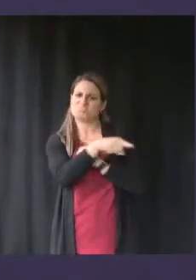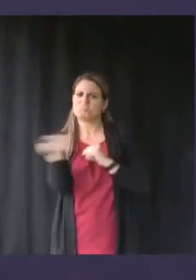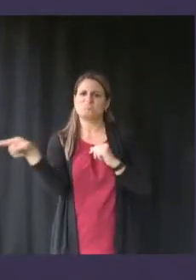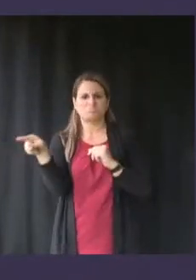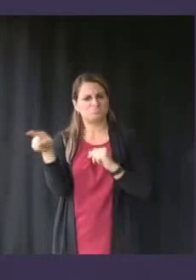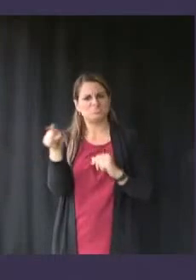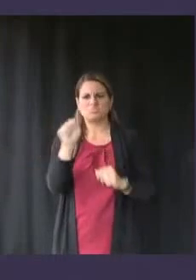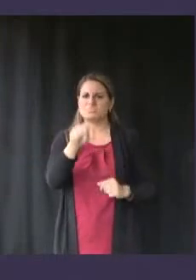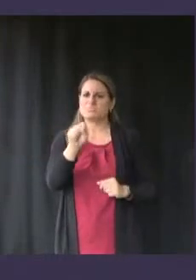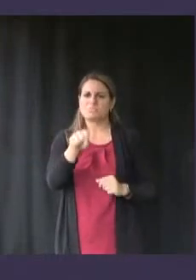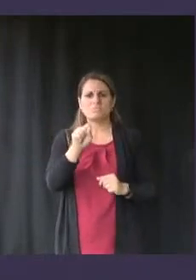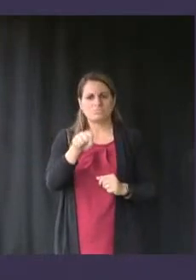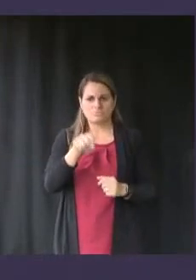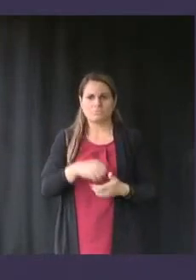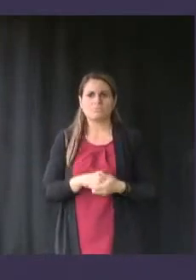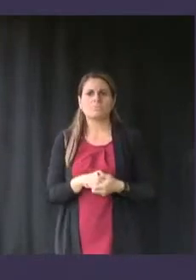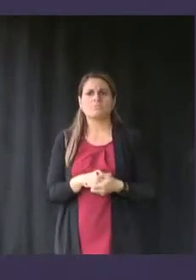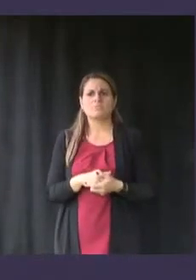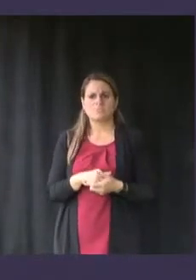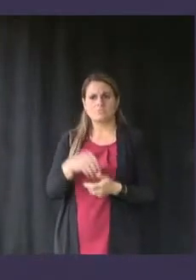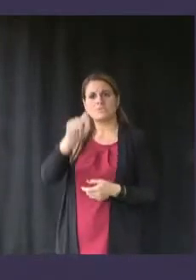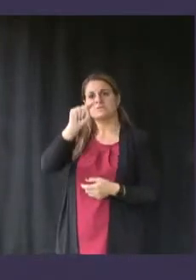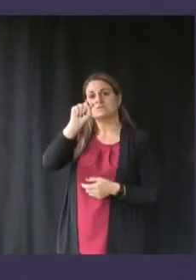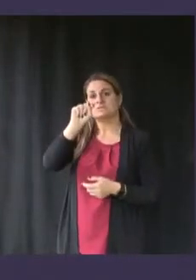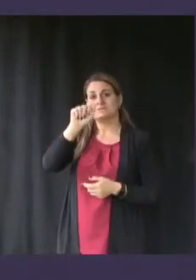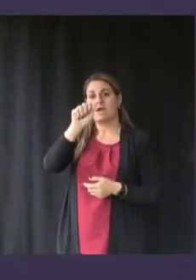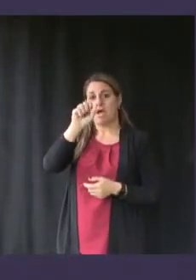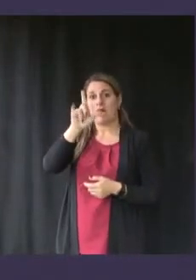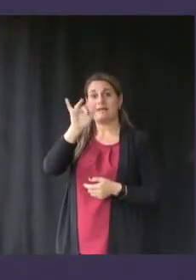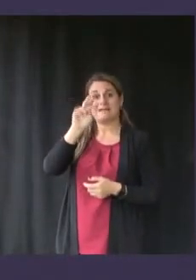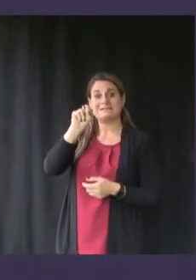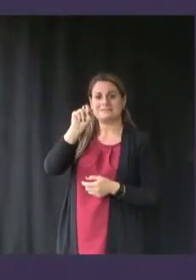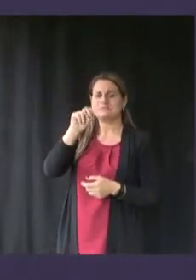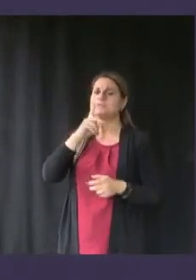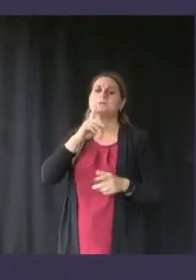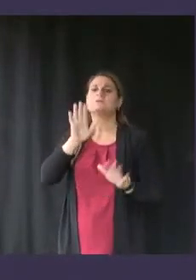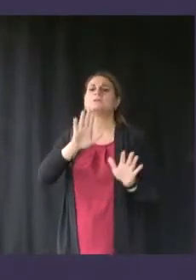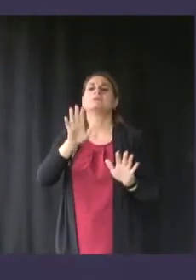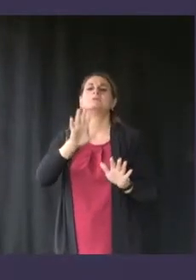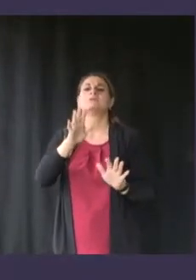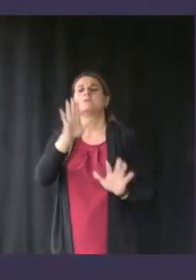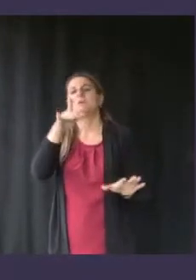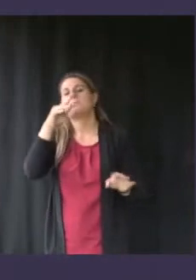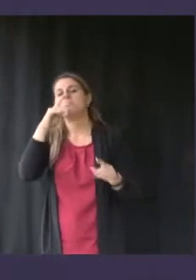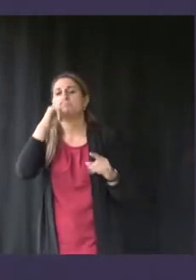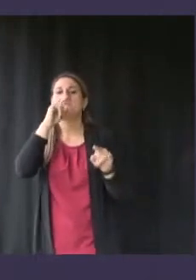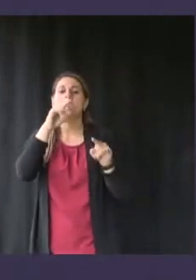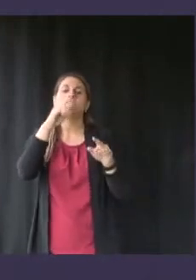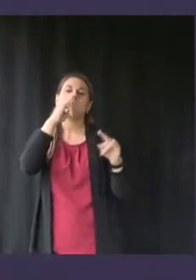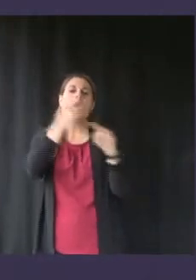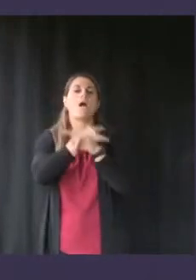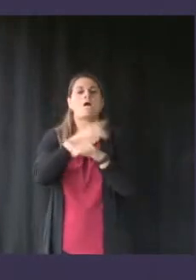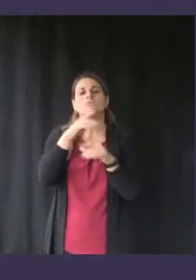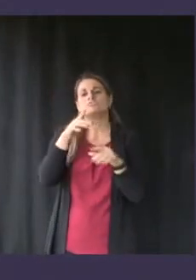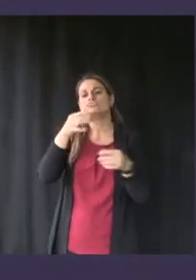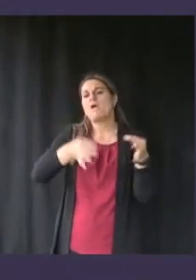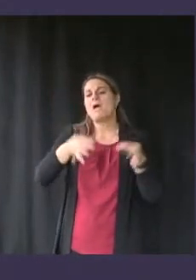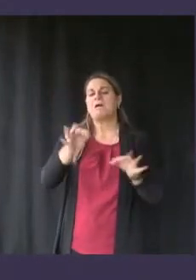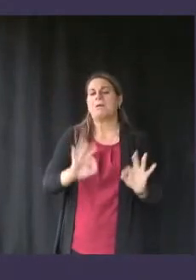Stalin suggested a show trial for a day or two or a week or two, and then execute all of the defendants at